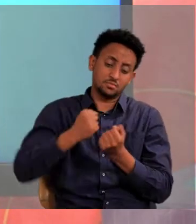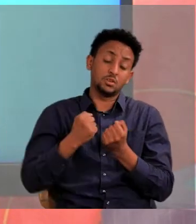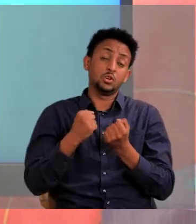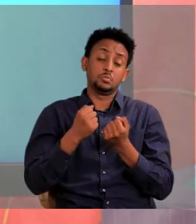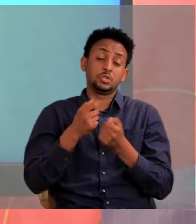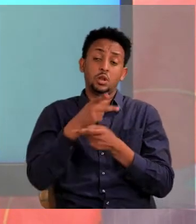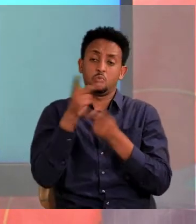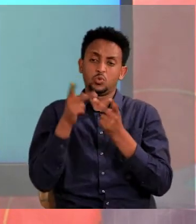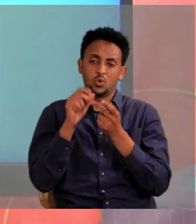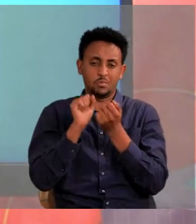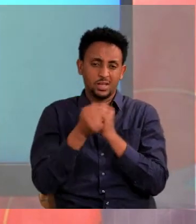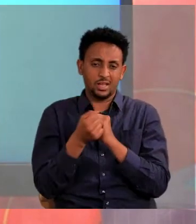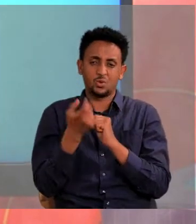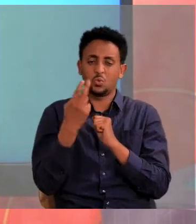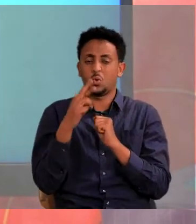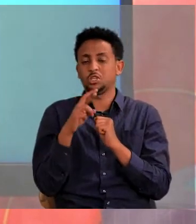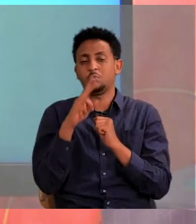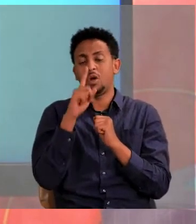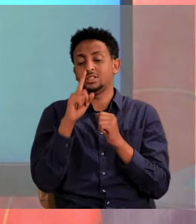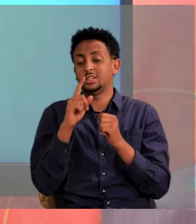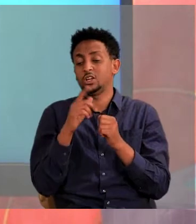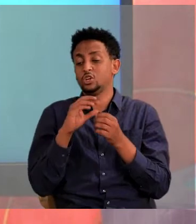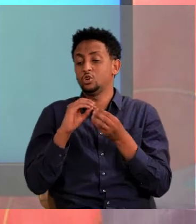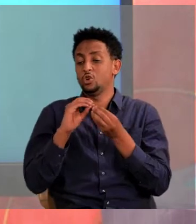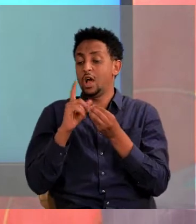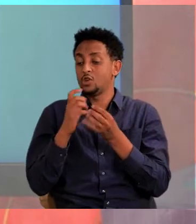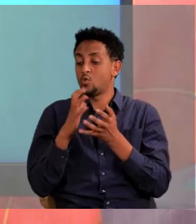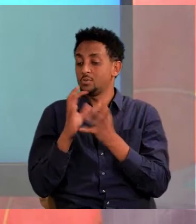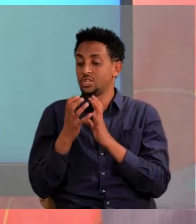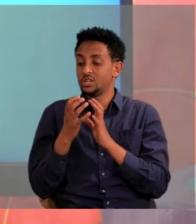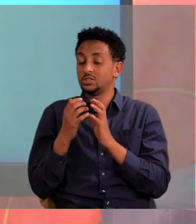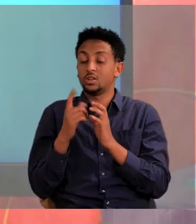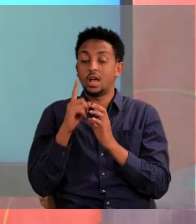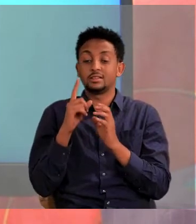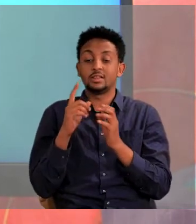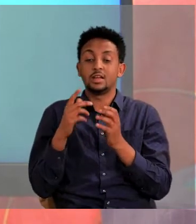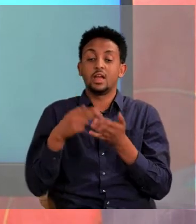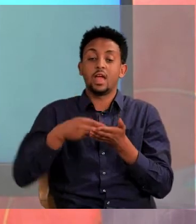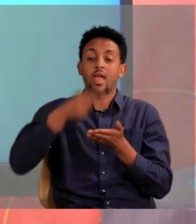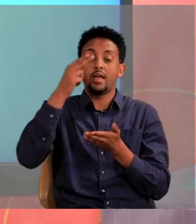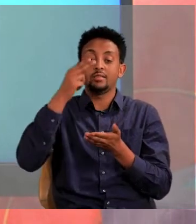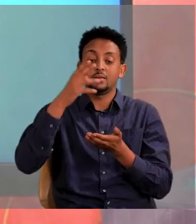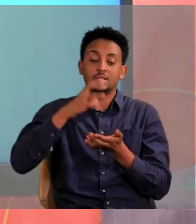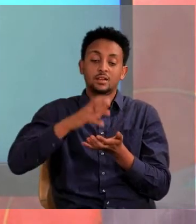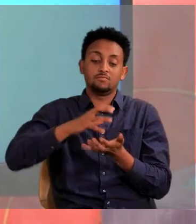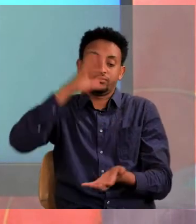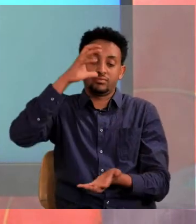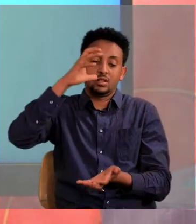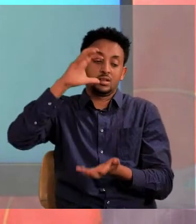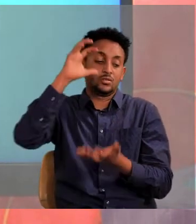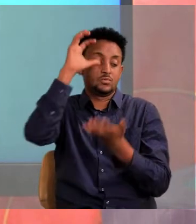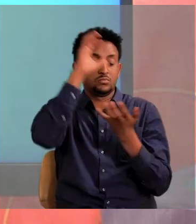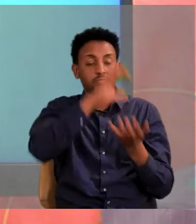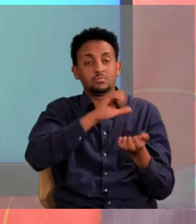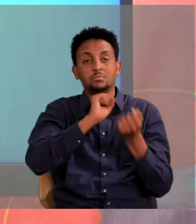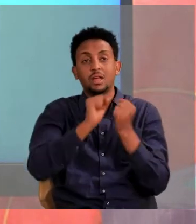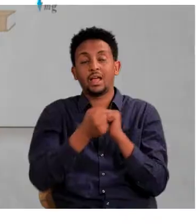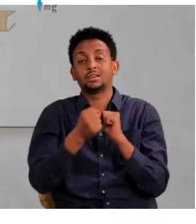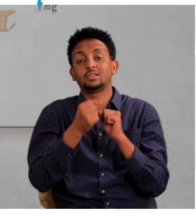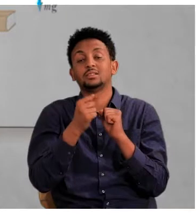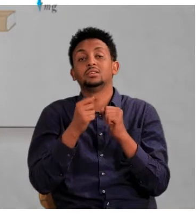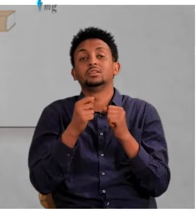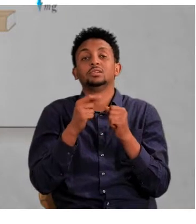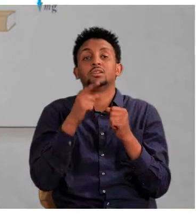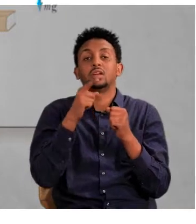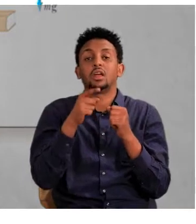position, or if you are trying to move one object from a certain height to another height, from a certain elevation to another elevation,